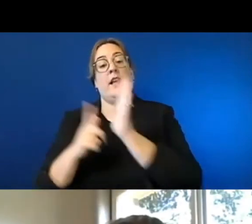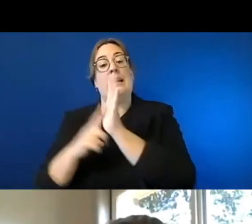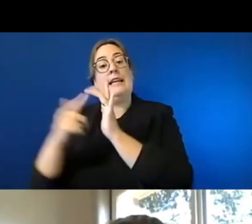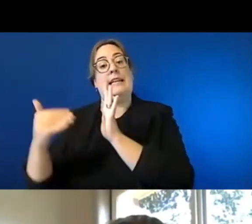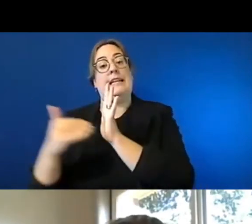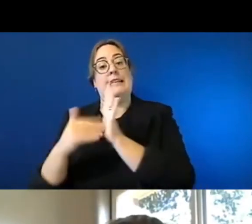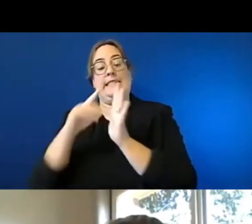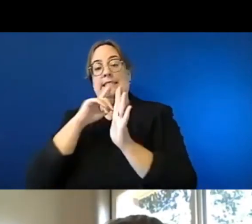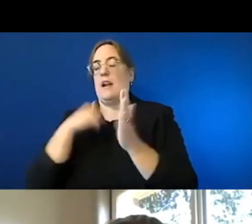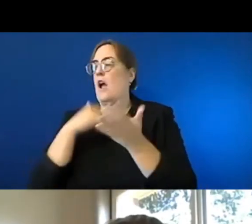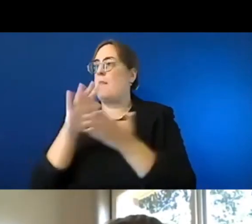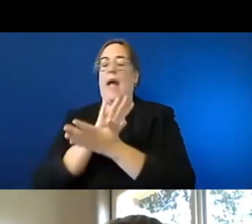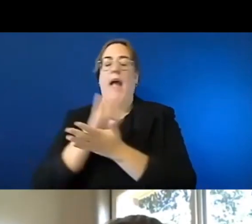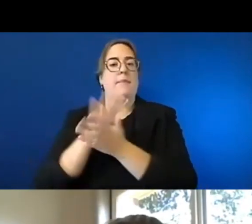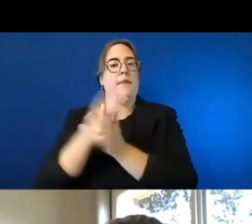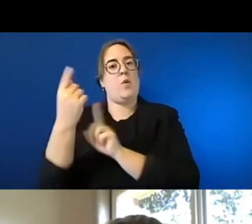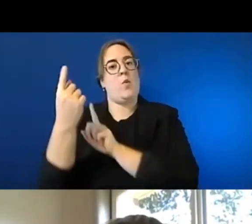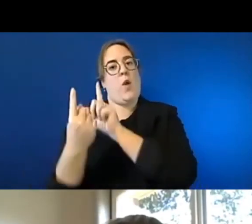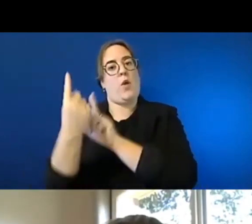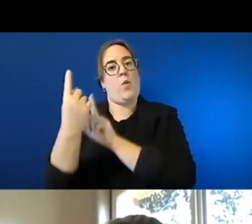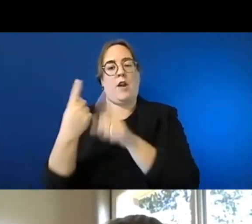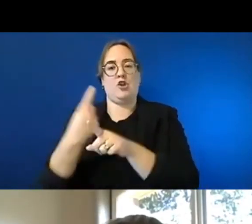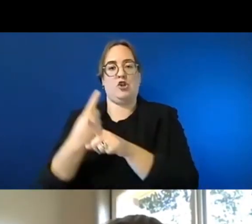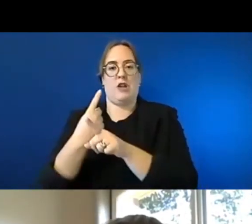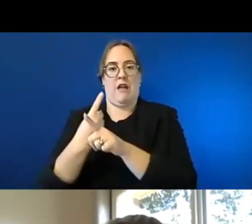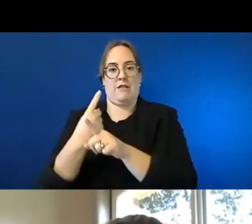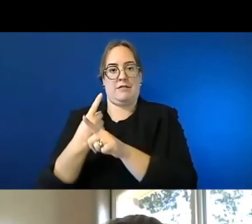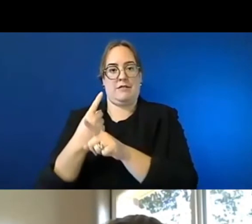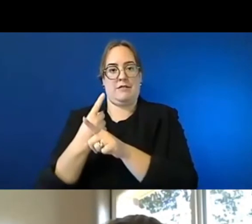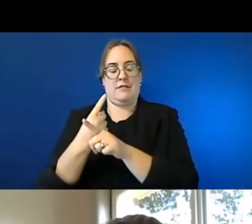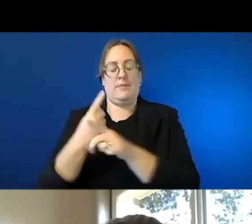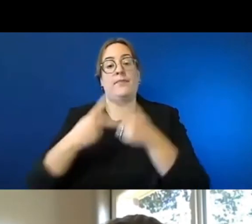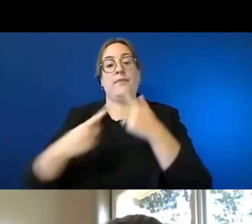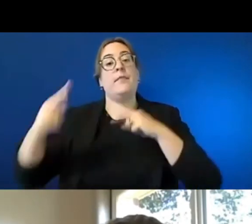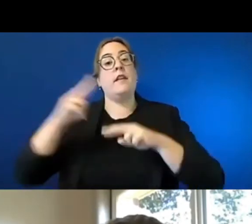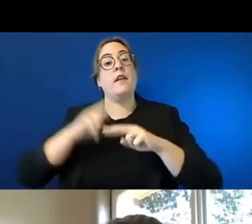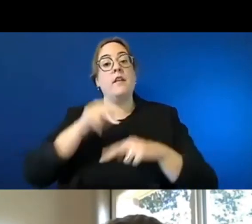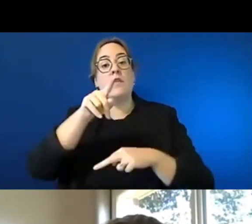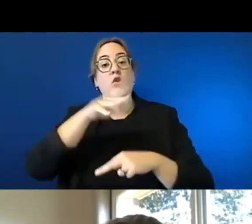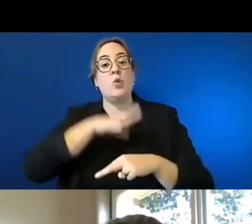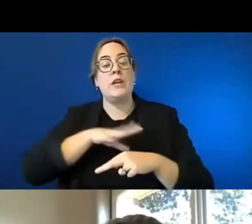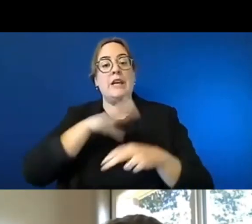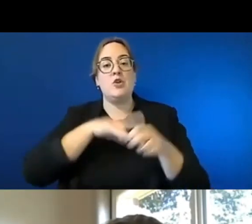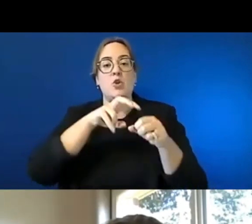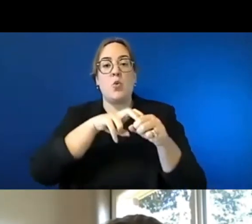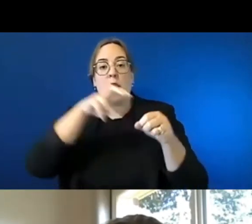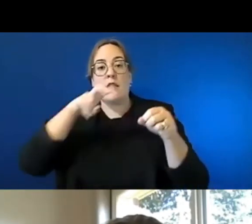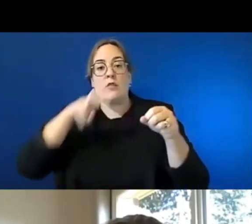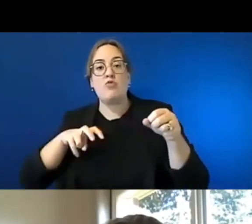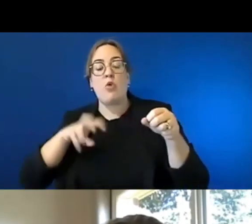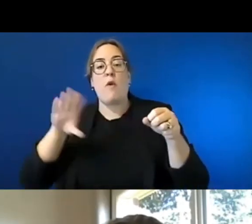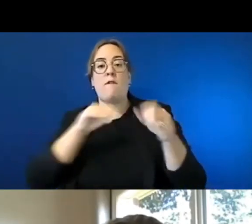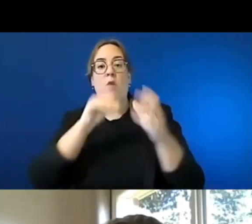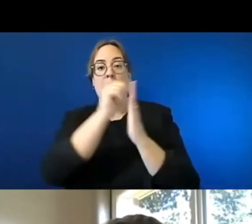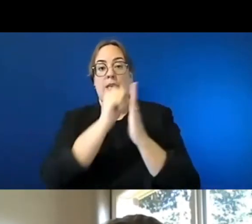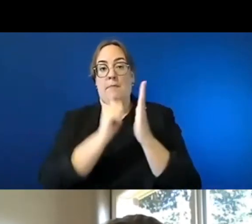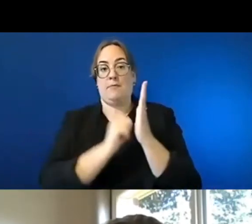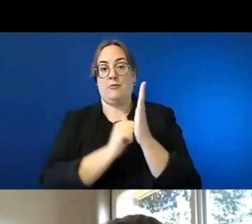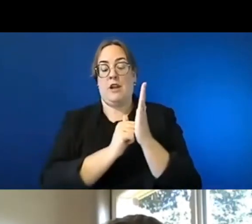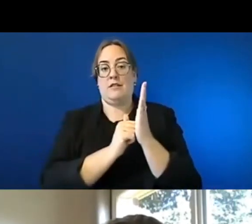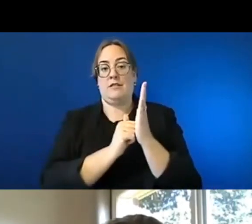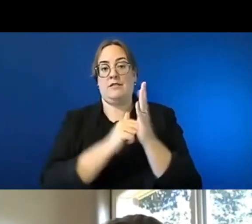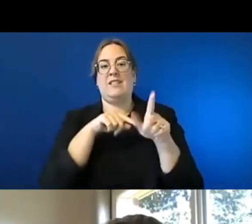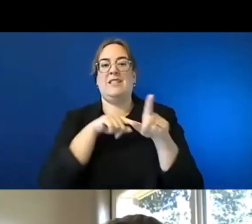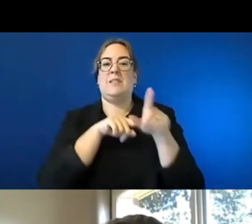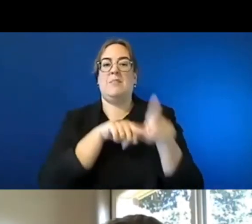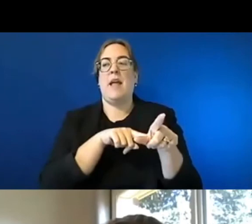very individual. If you're needing to withdraw out of a subject after a certain date because of your